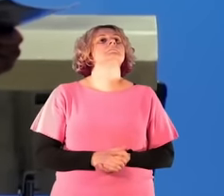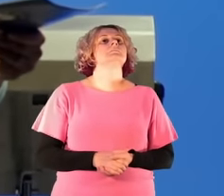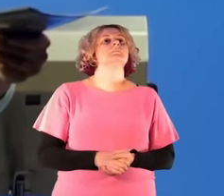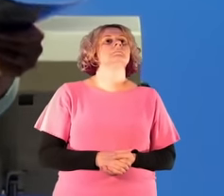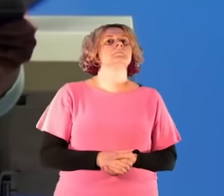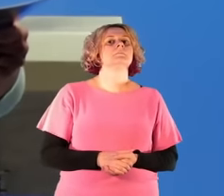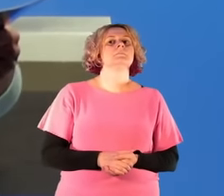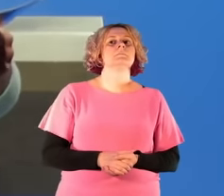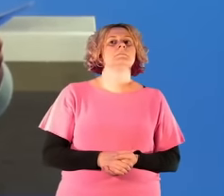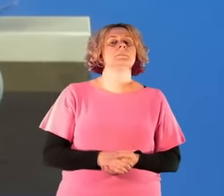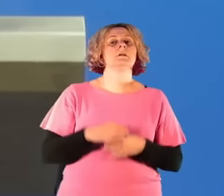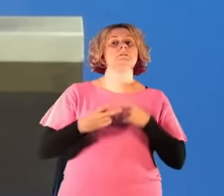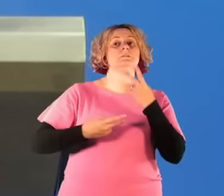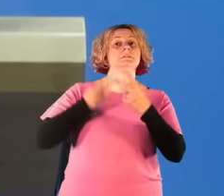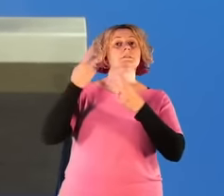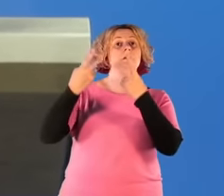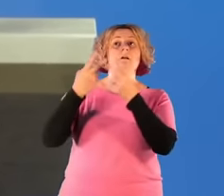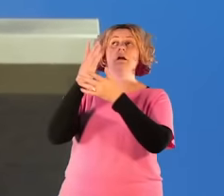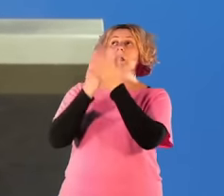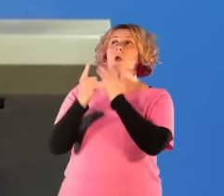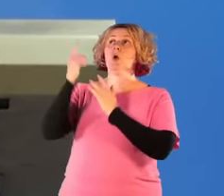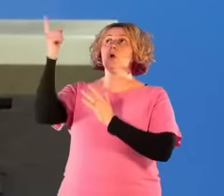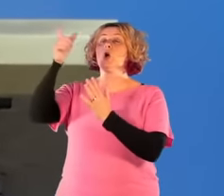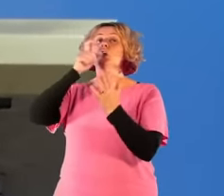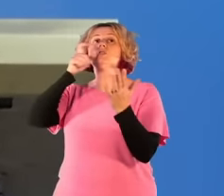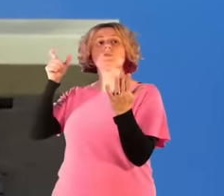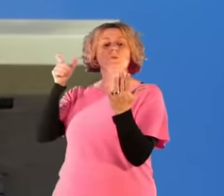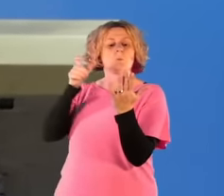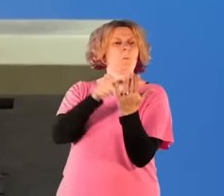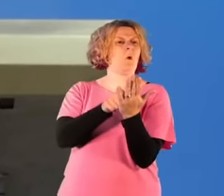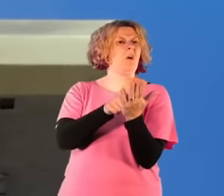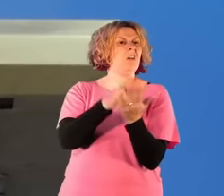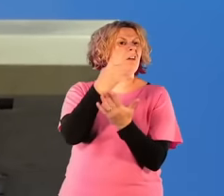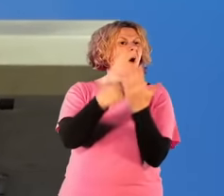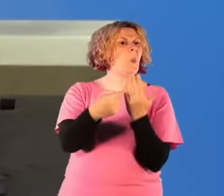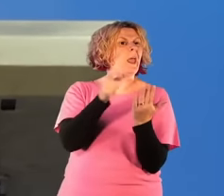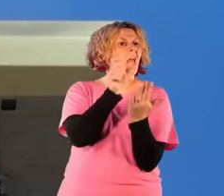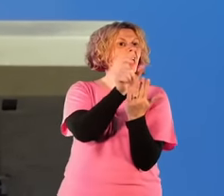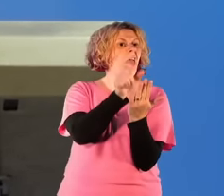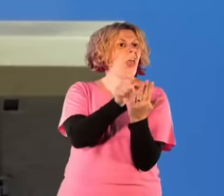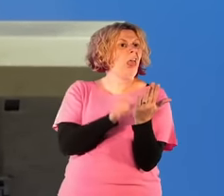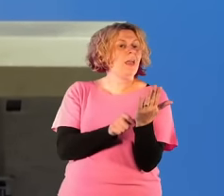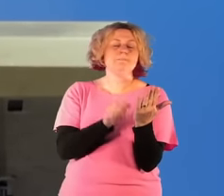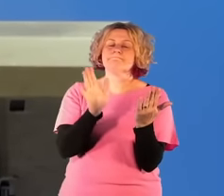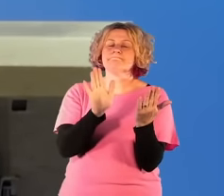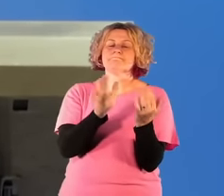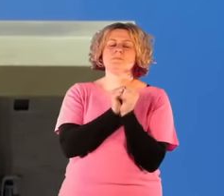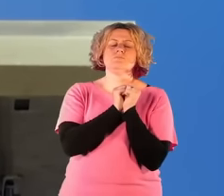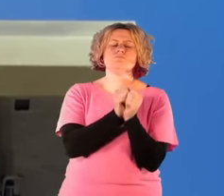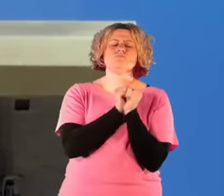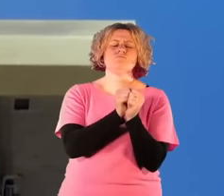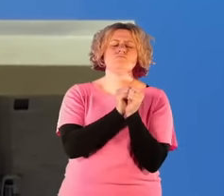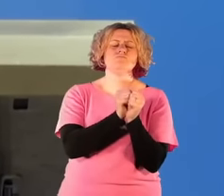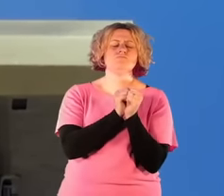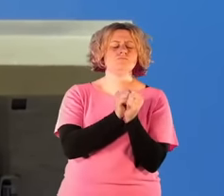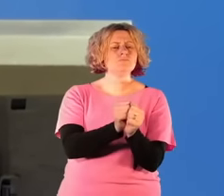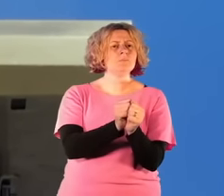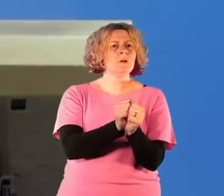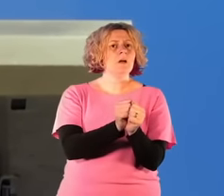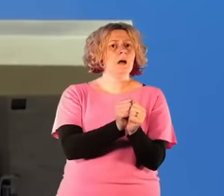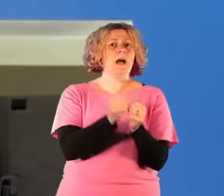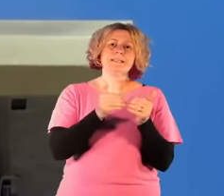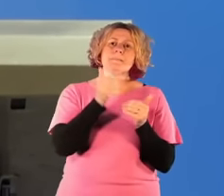Well, as we've just sung, God's word is more than just words. Its treasures are endless, and it's more than